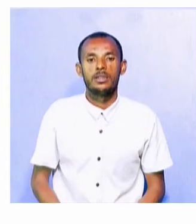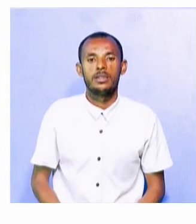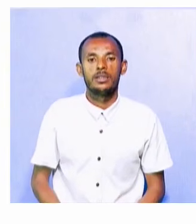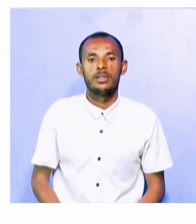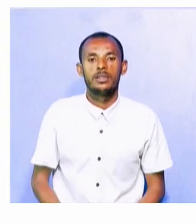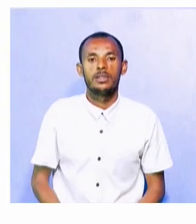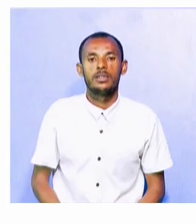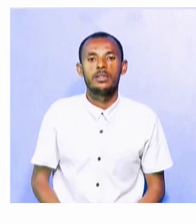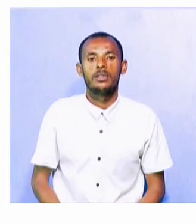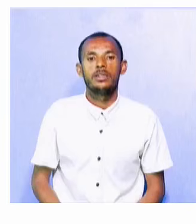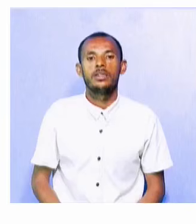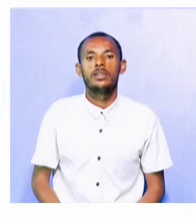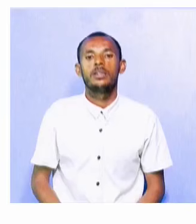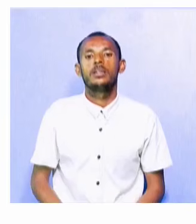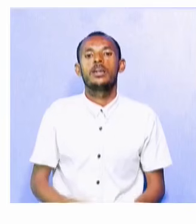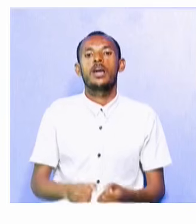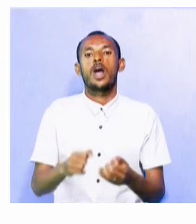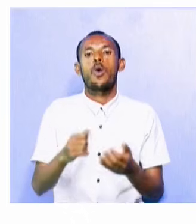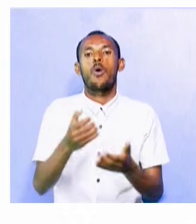a concrete